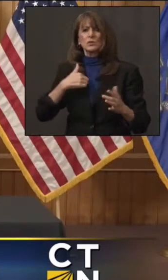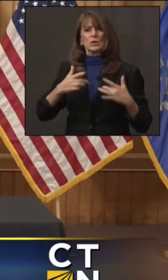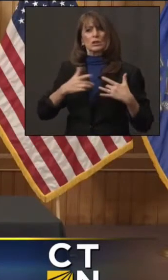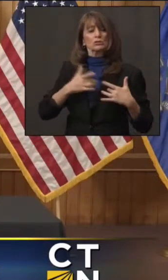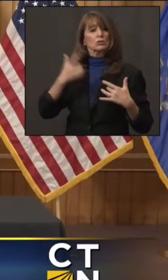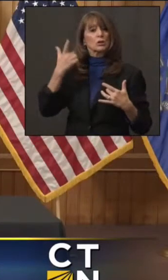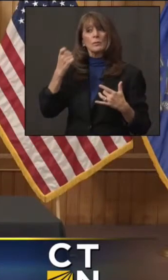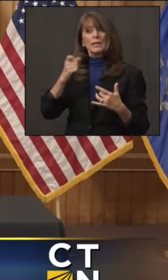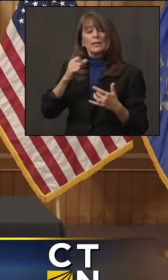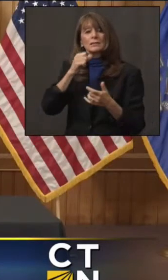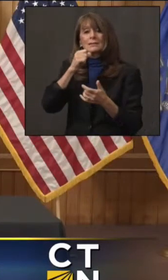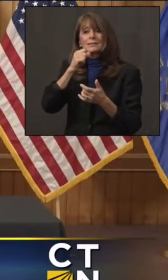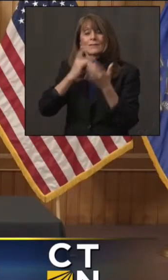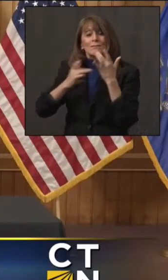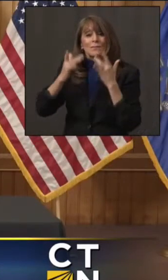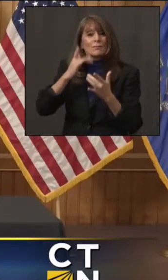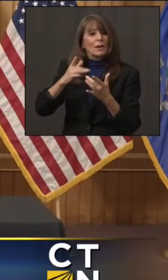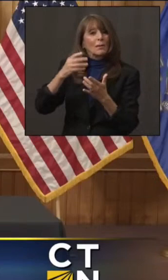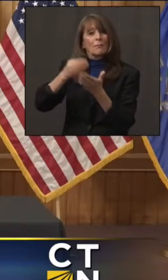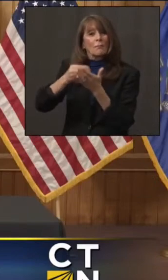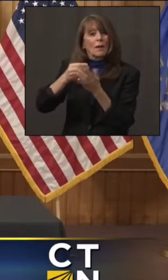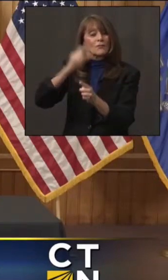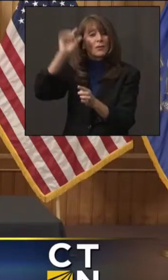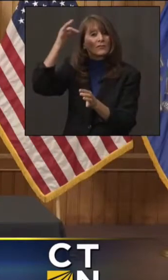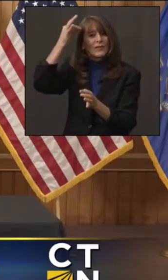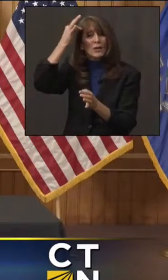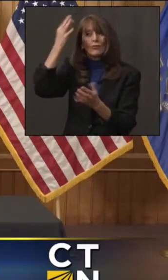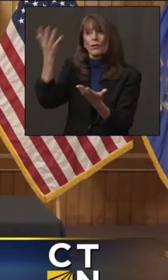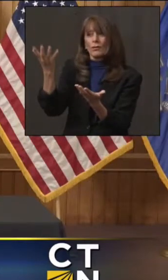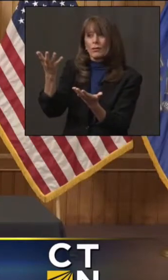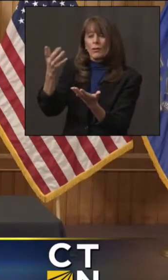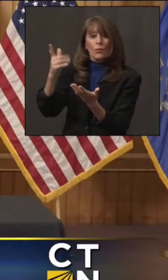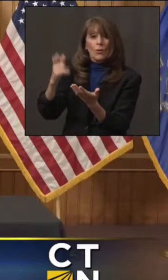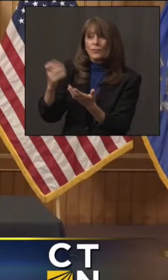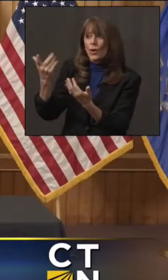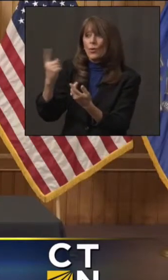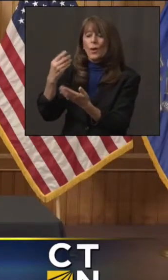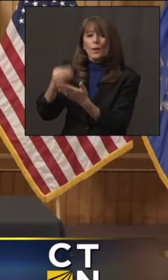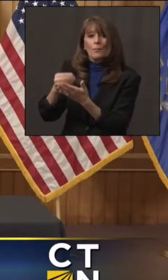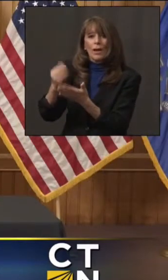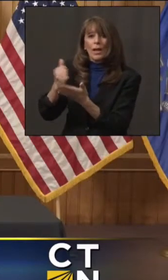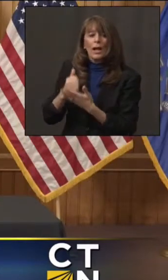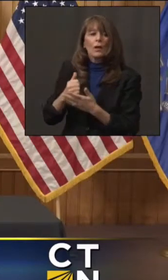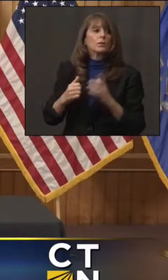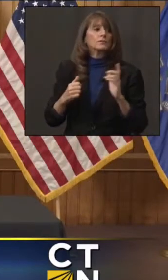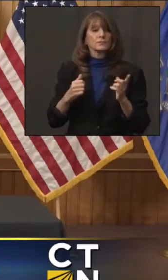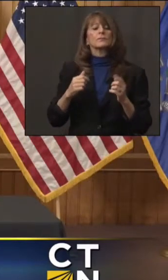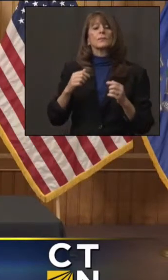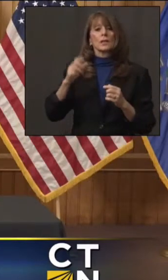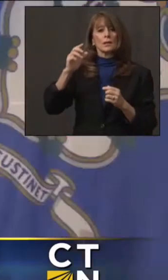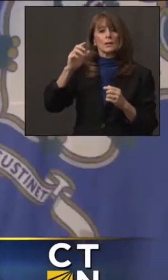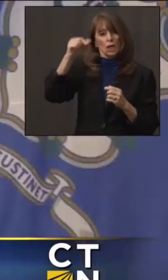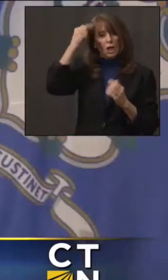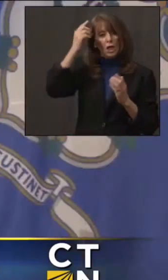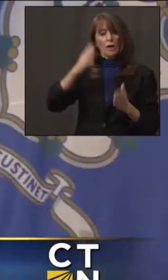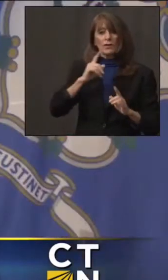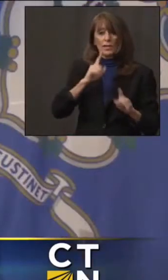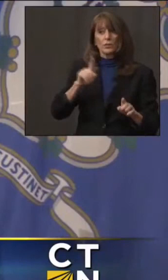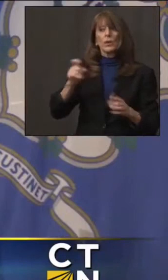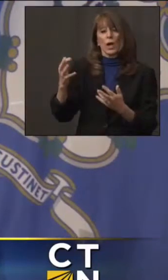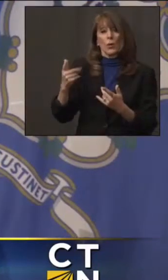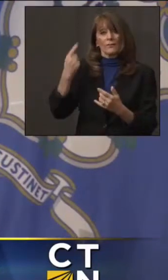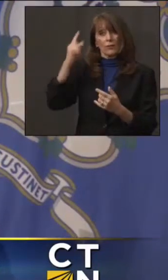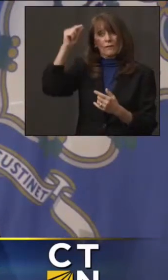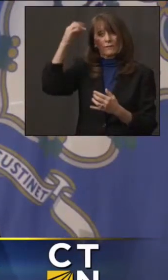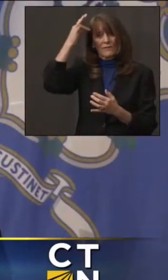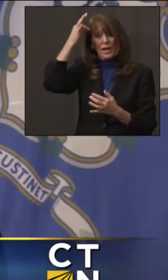funding that you're still waiting for the feds to act on. We're still waiting for the feds to act. We've been waiting for the feds to act for many,